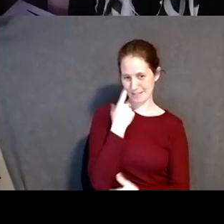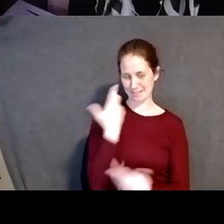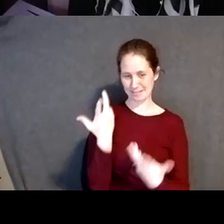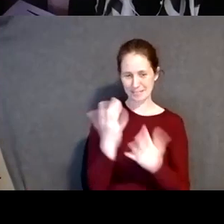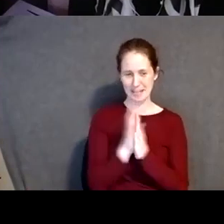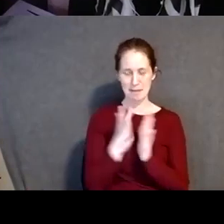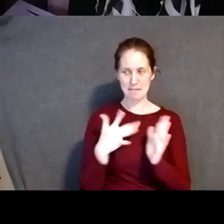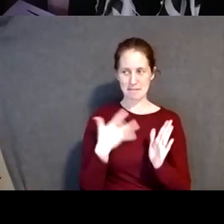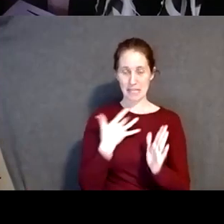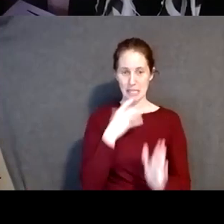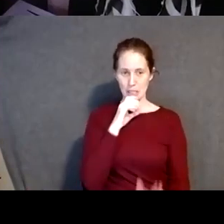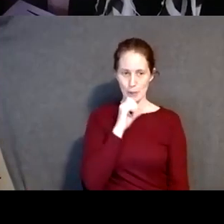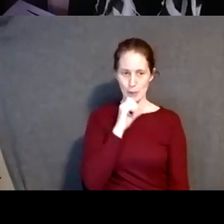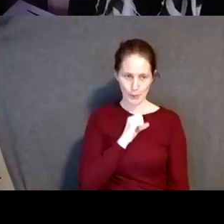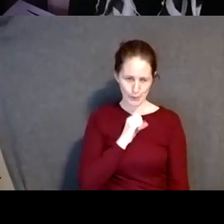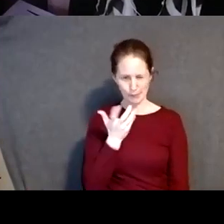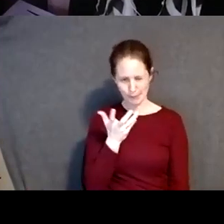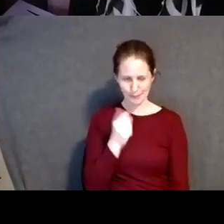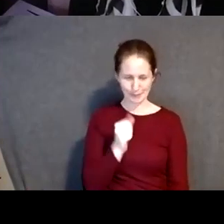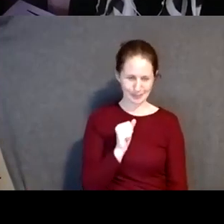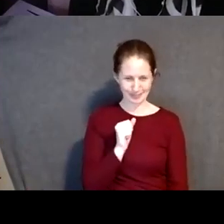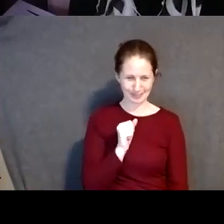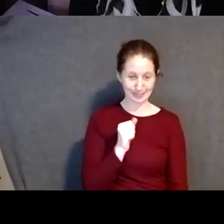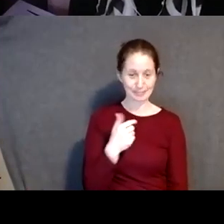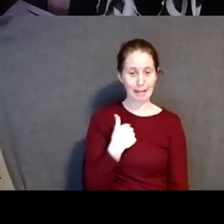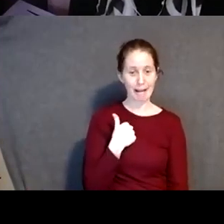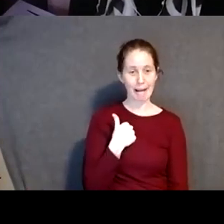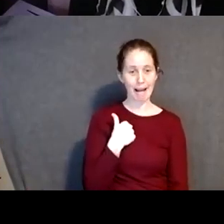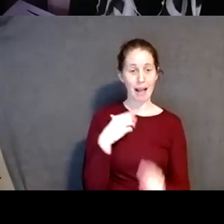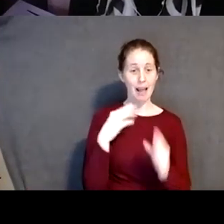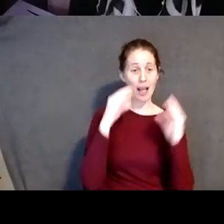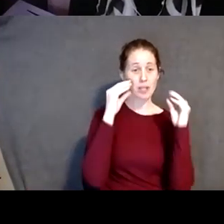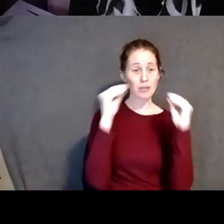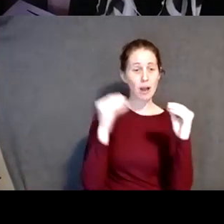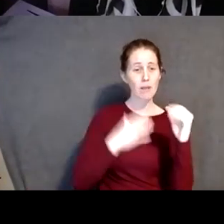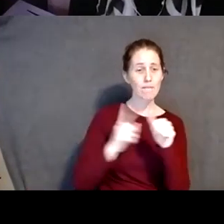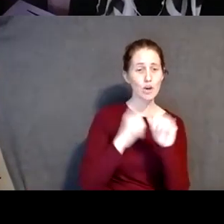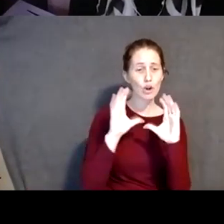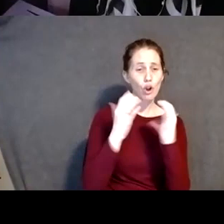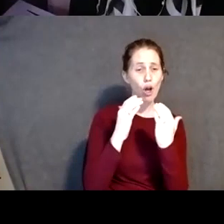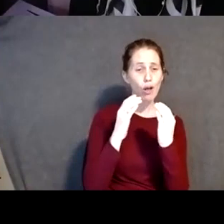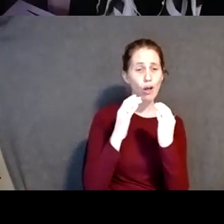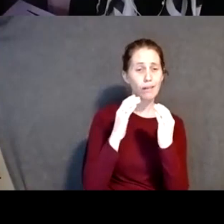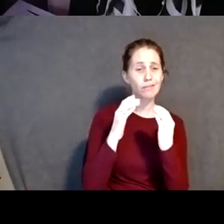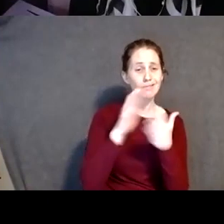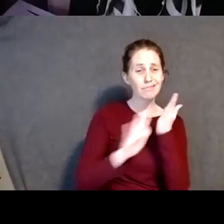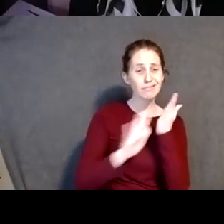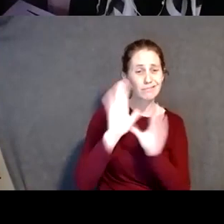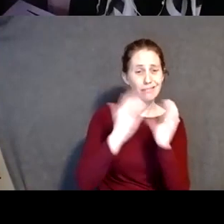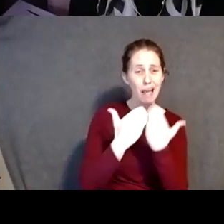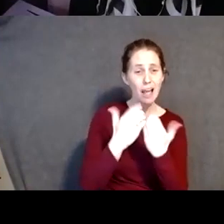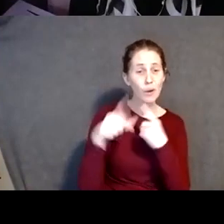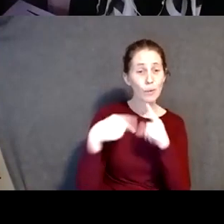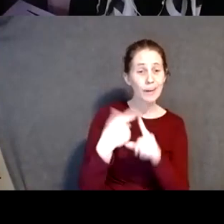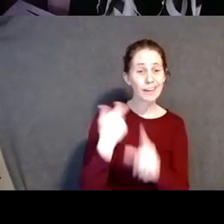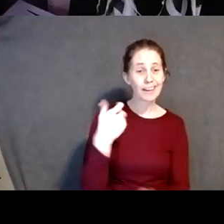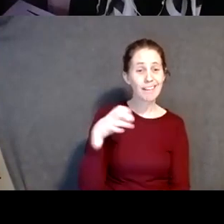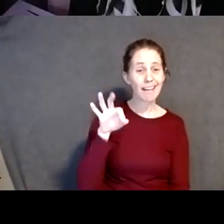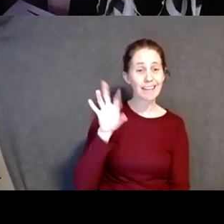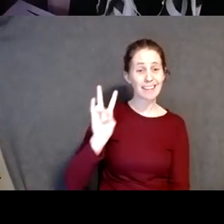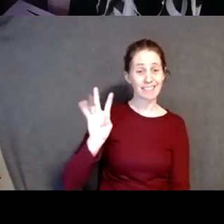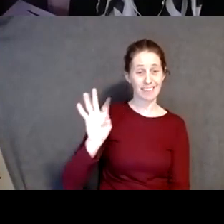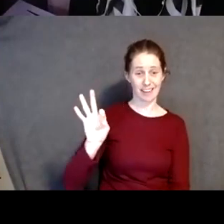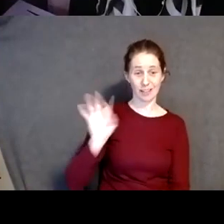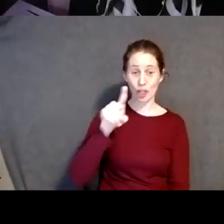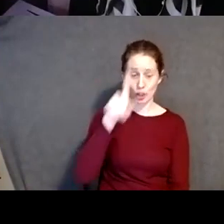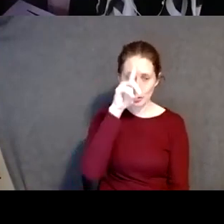age. I taught my first college class in 1979. So you can do